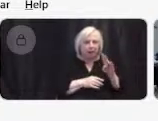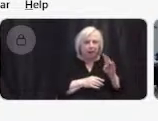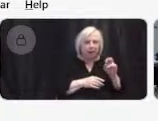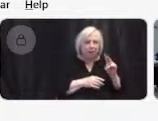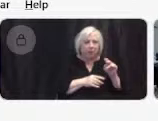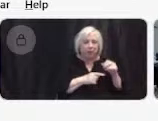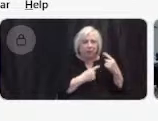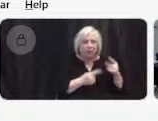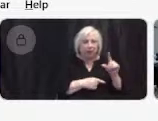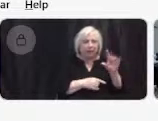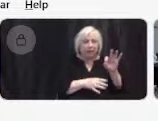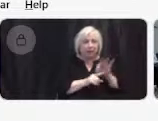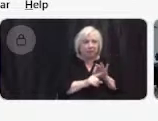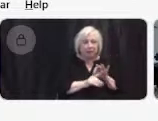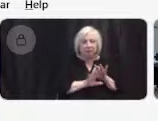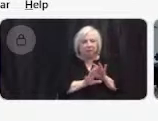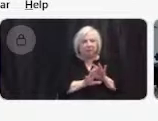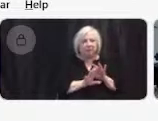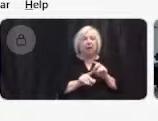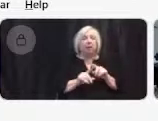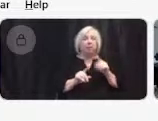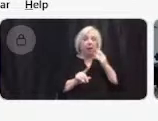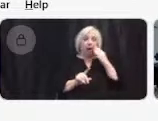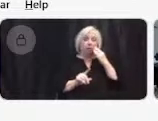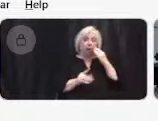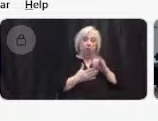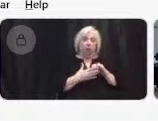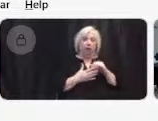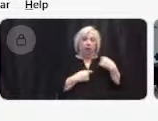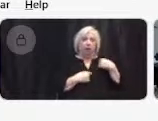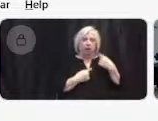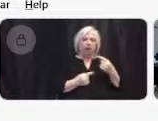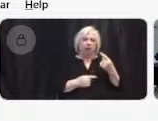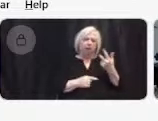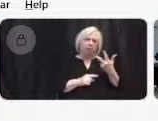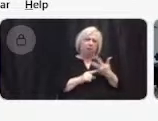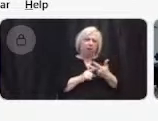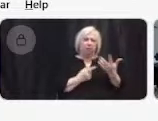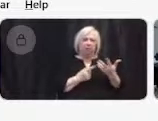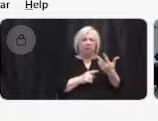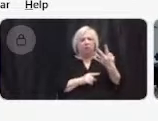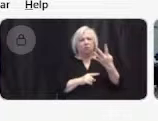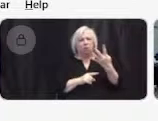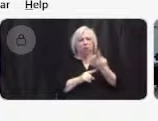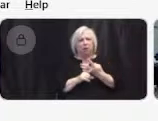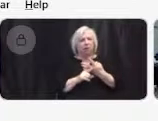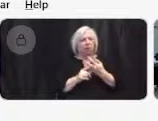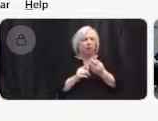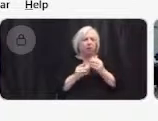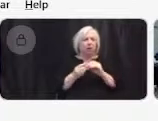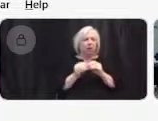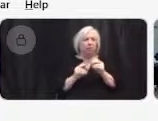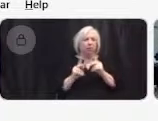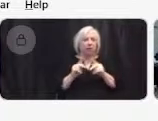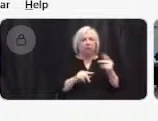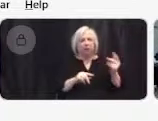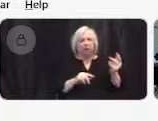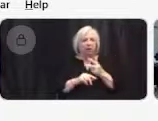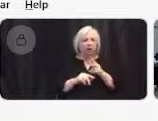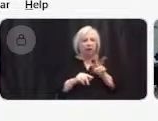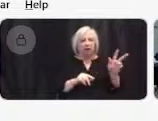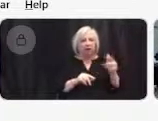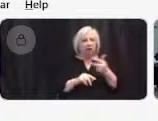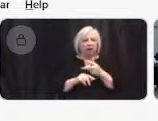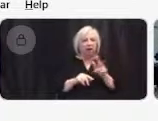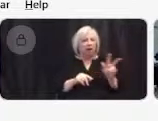think, certainly I know that in the last 3 or 4 months, with the number of folk coming in and out of the street